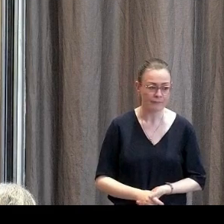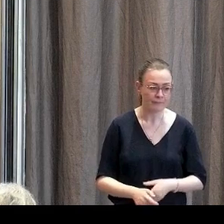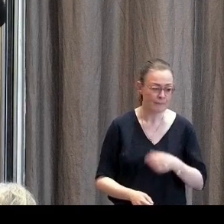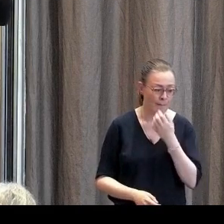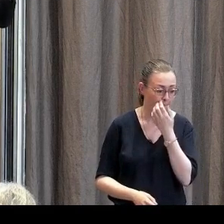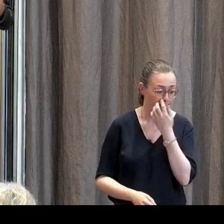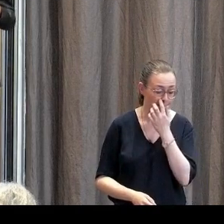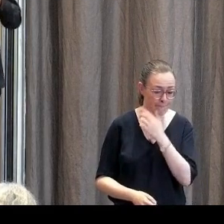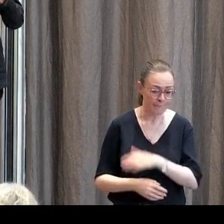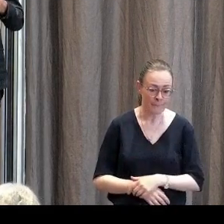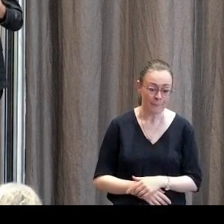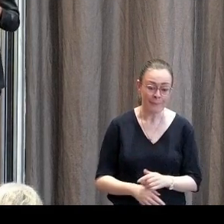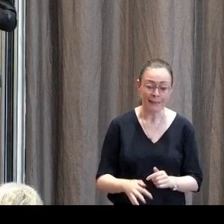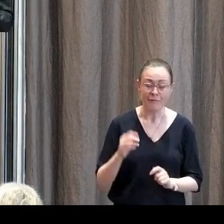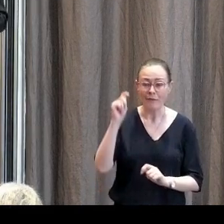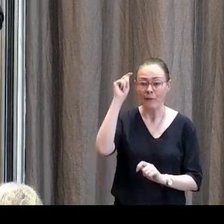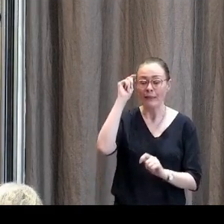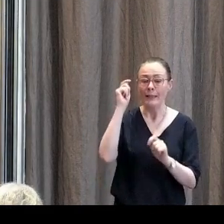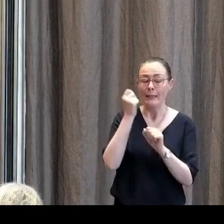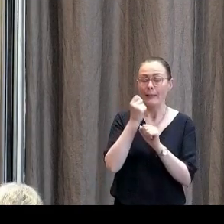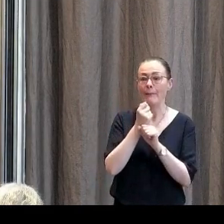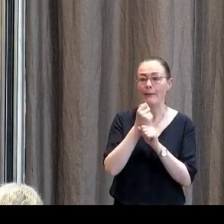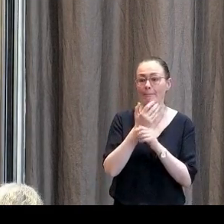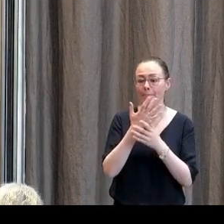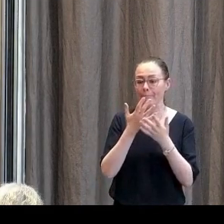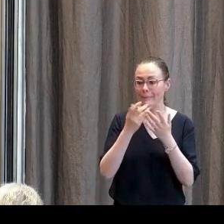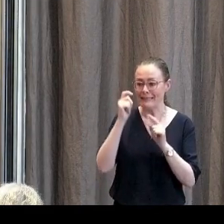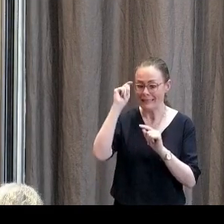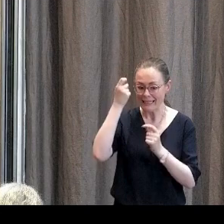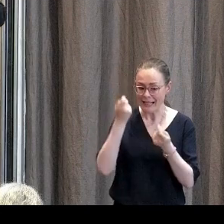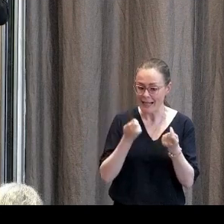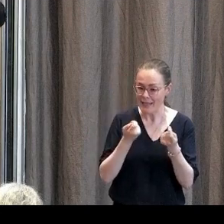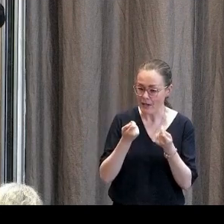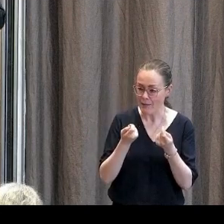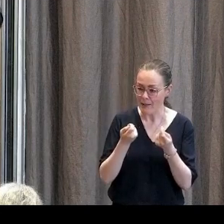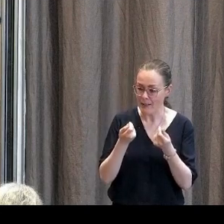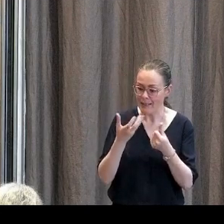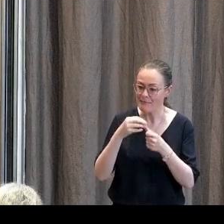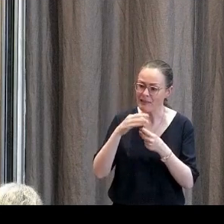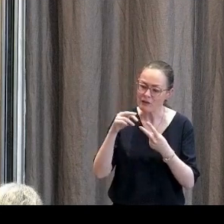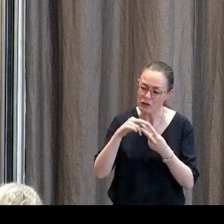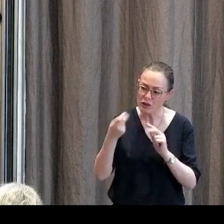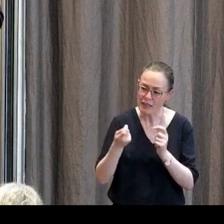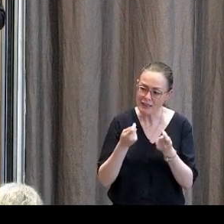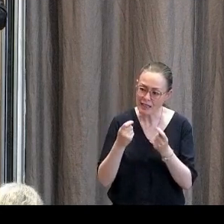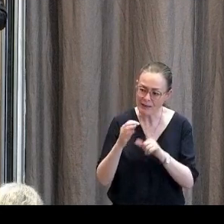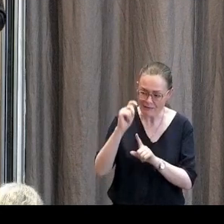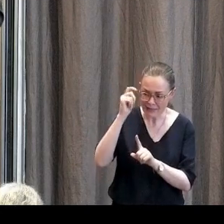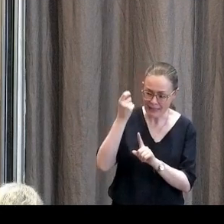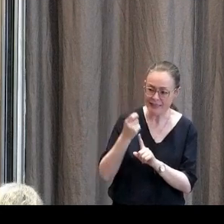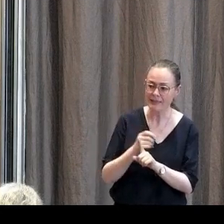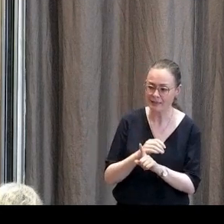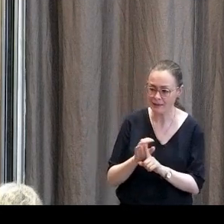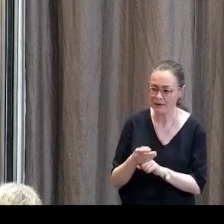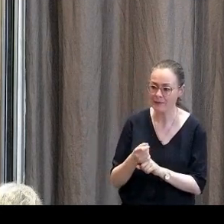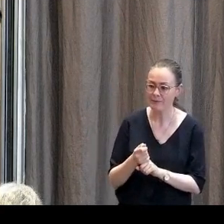so if you look at, if you think of it, this as a way to test therapies, particularly something like a gene therapy before you go to humans, okay,